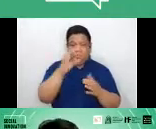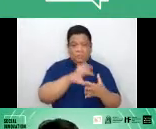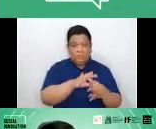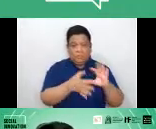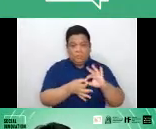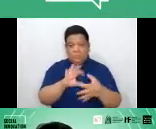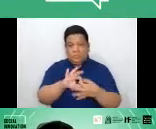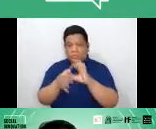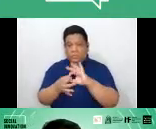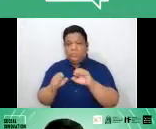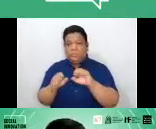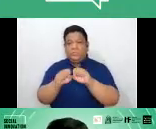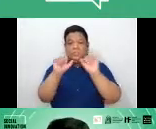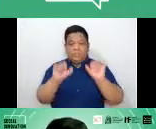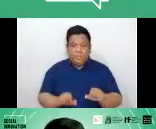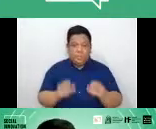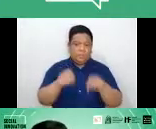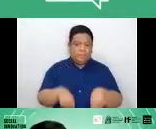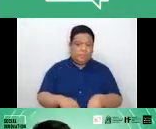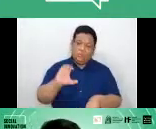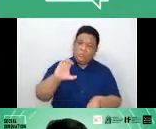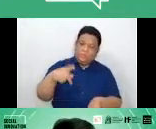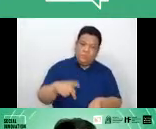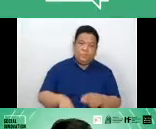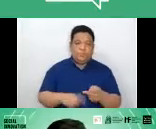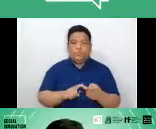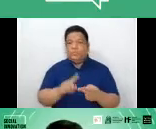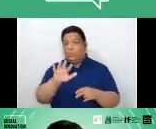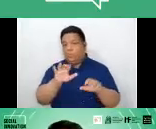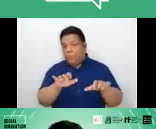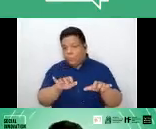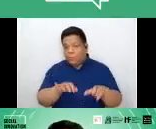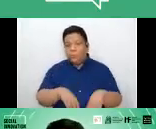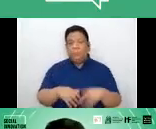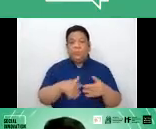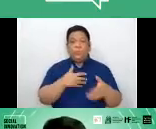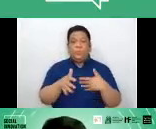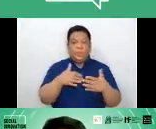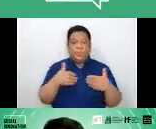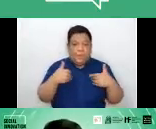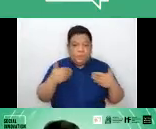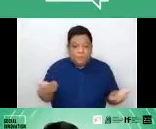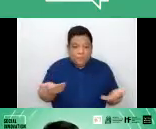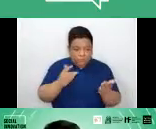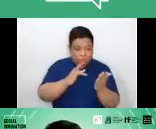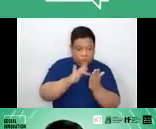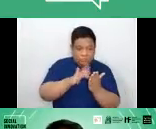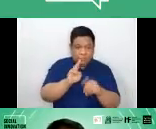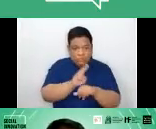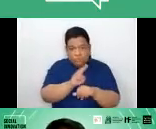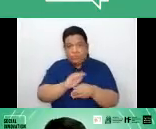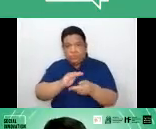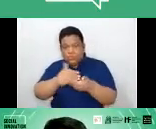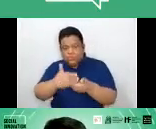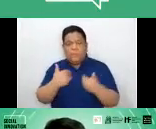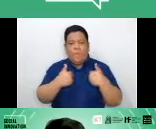these systems could be your cell phone. This system could be your computer. Even whatever device you're looking at this webinar now, we have created this interconnected